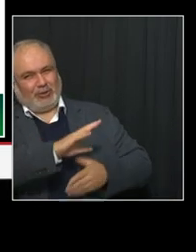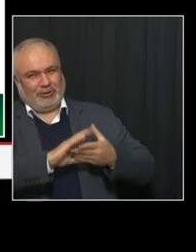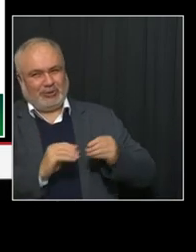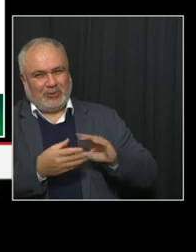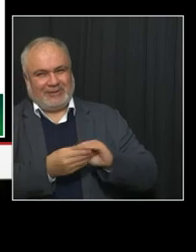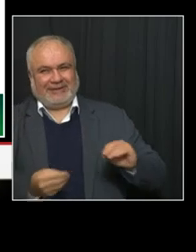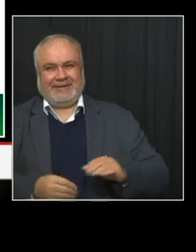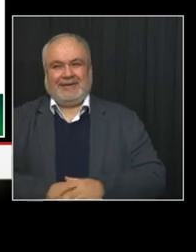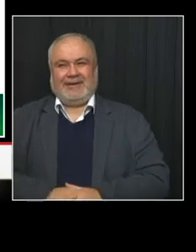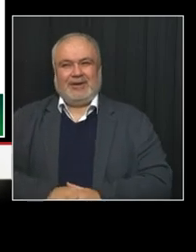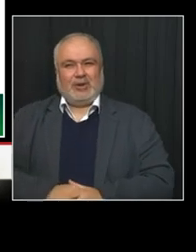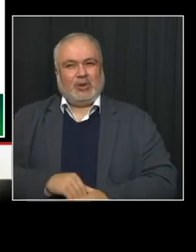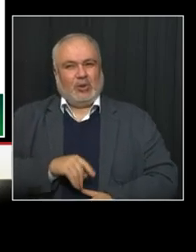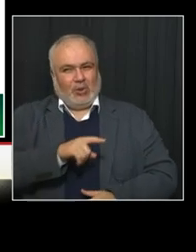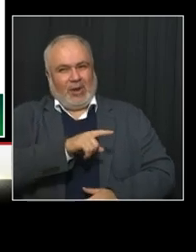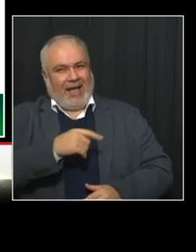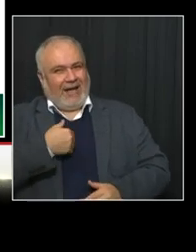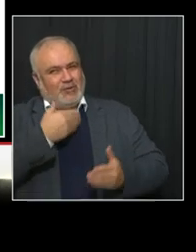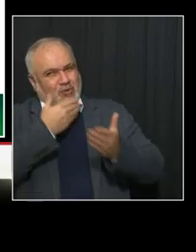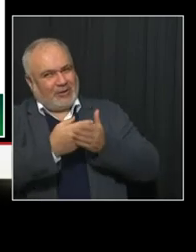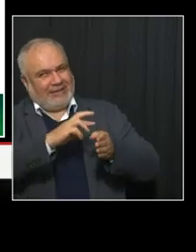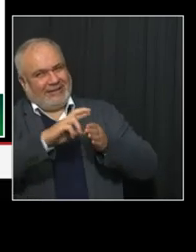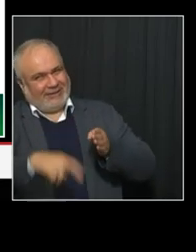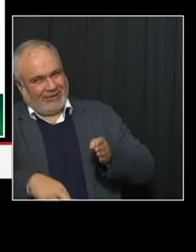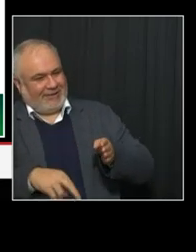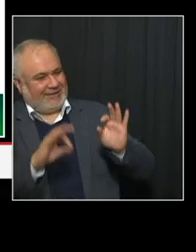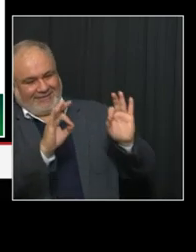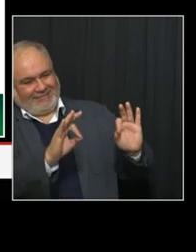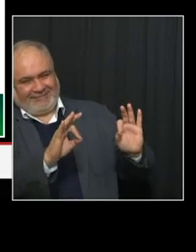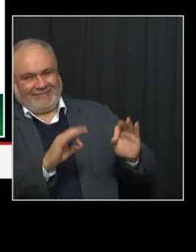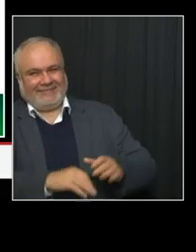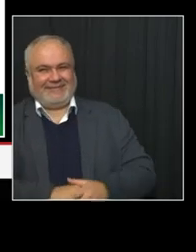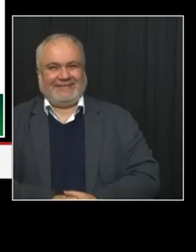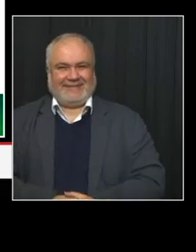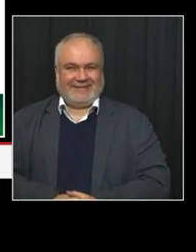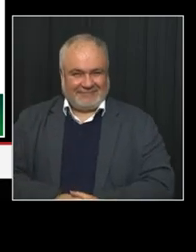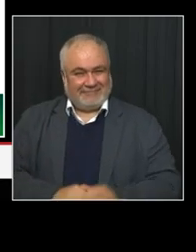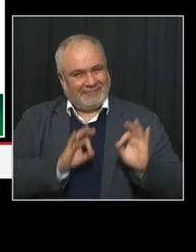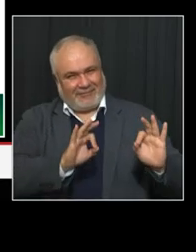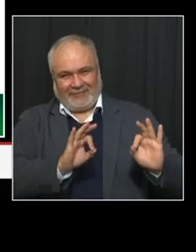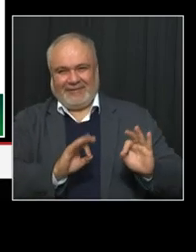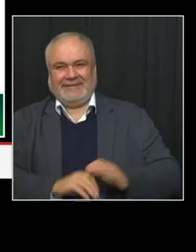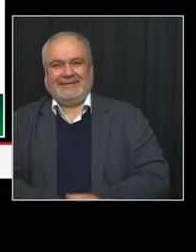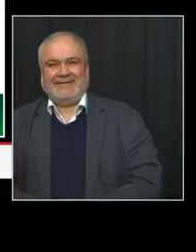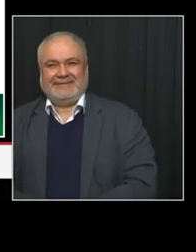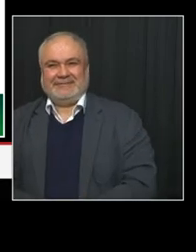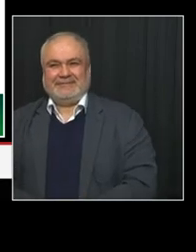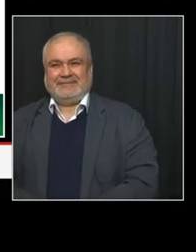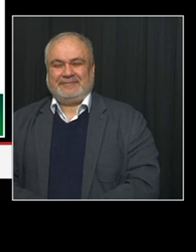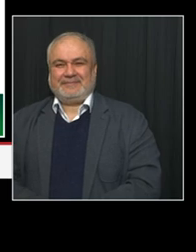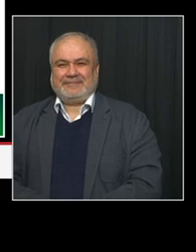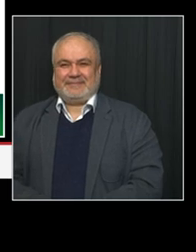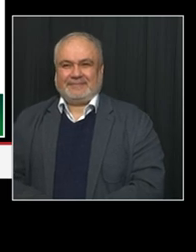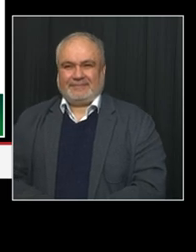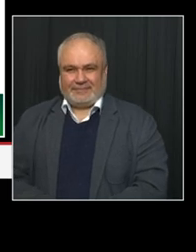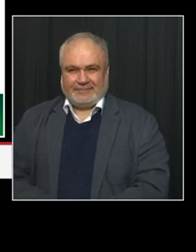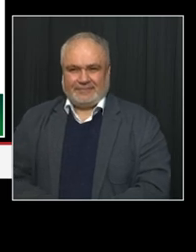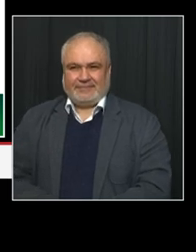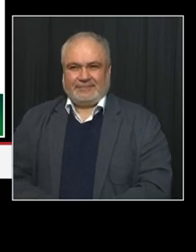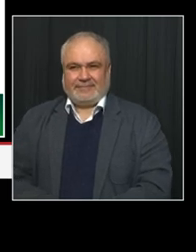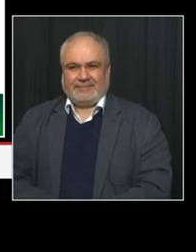good results. So that's amazing to me. And this is what I know. Even